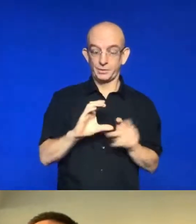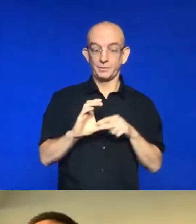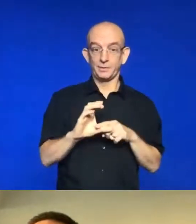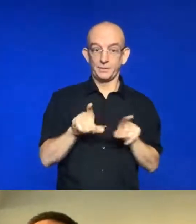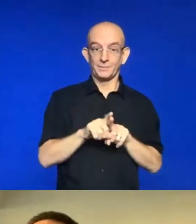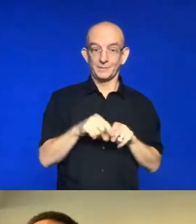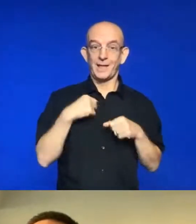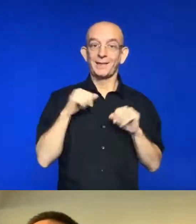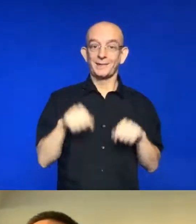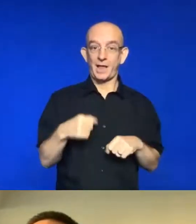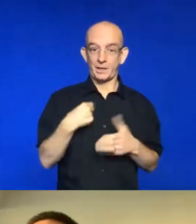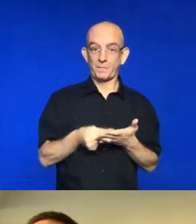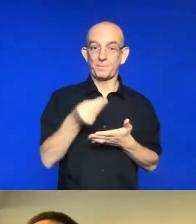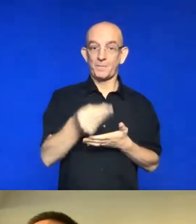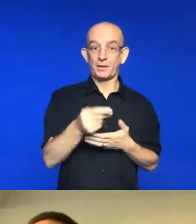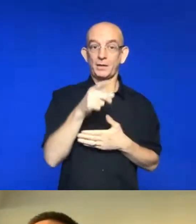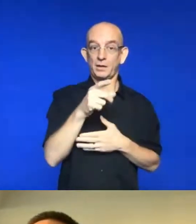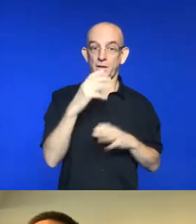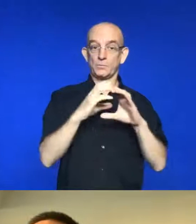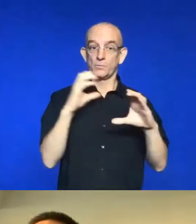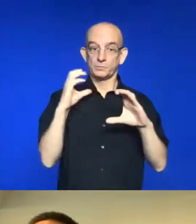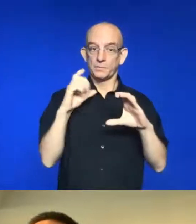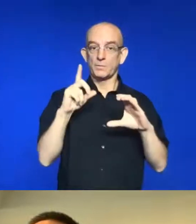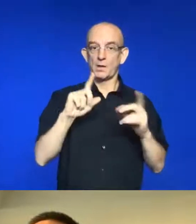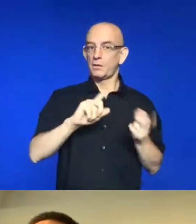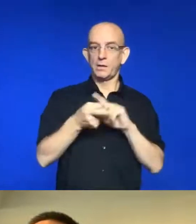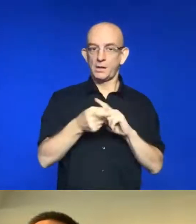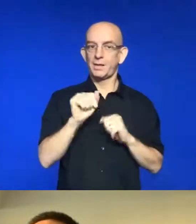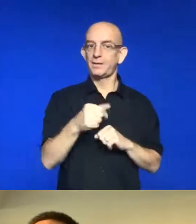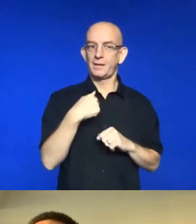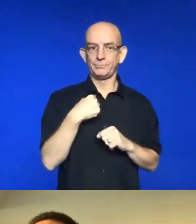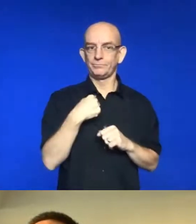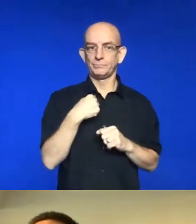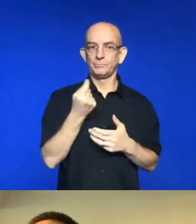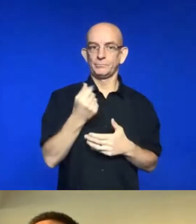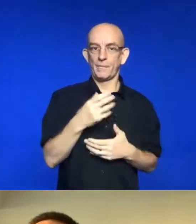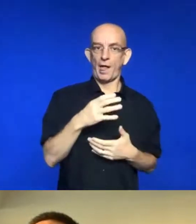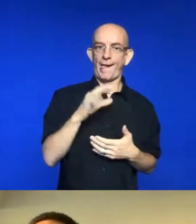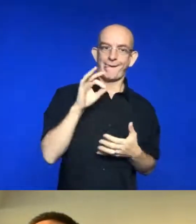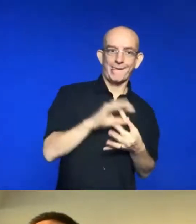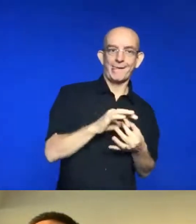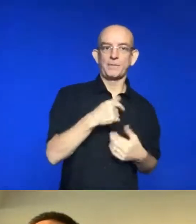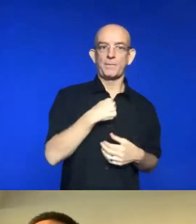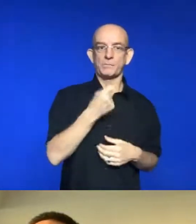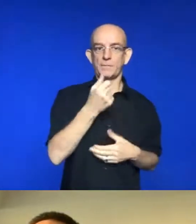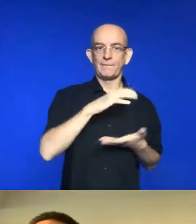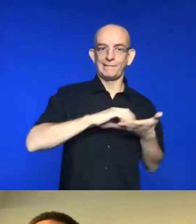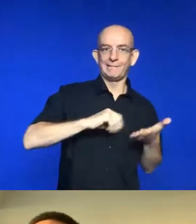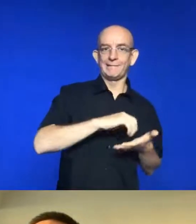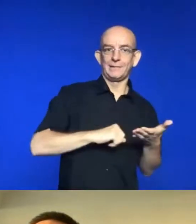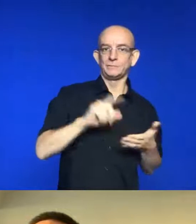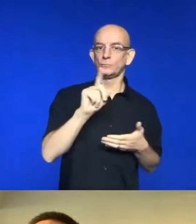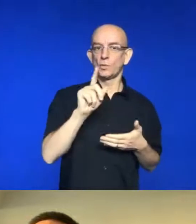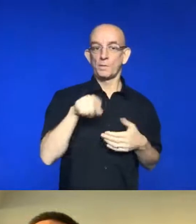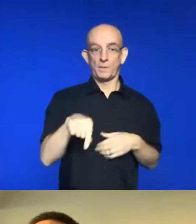products. And those are really measures or perspective that governments really need to have, is that social